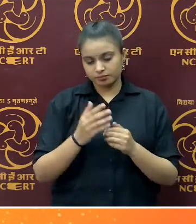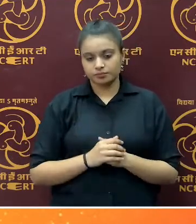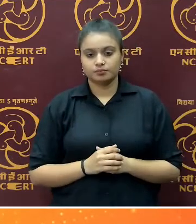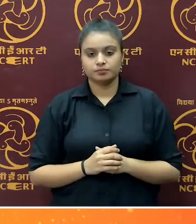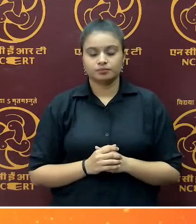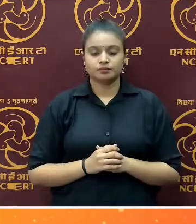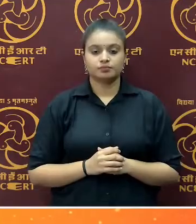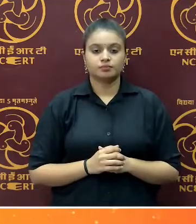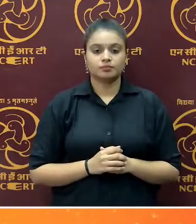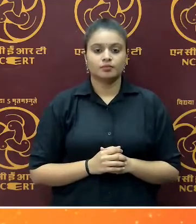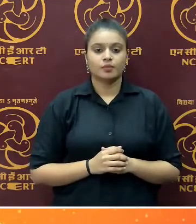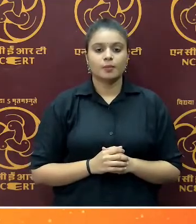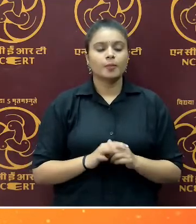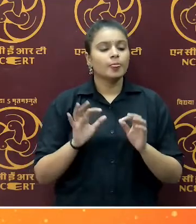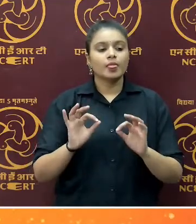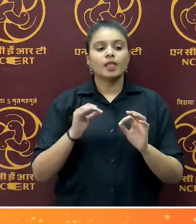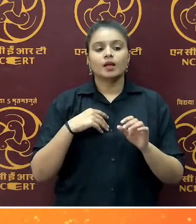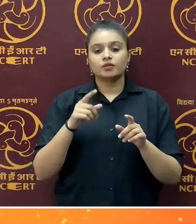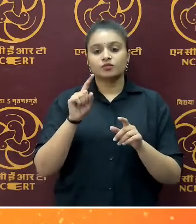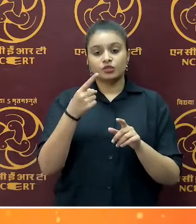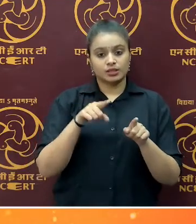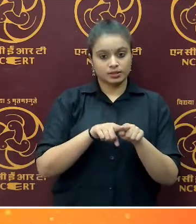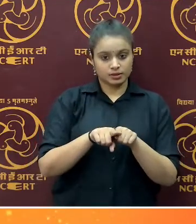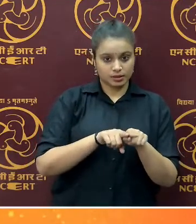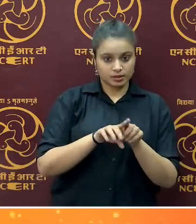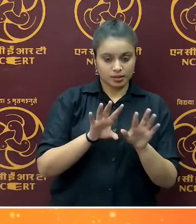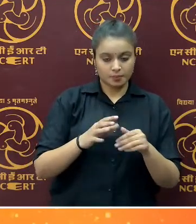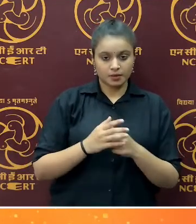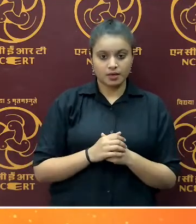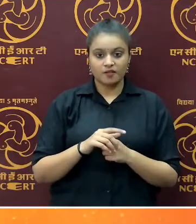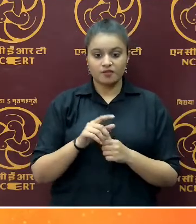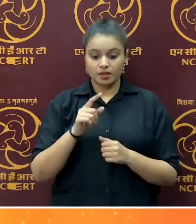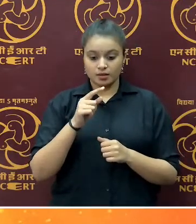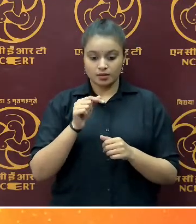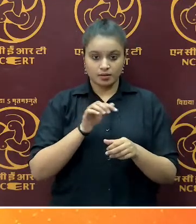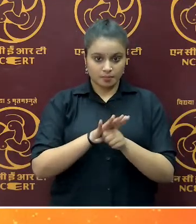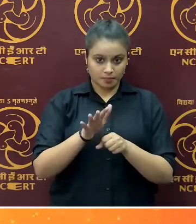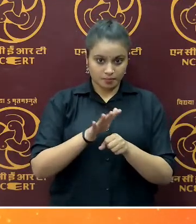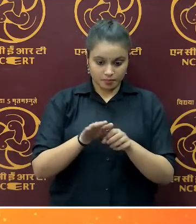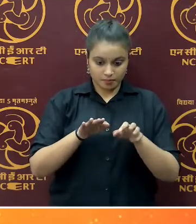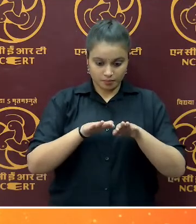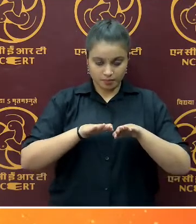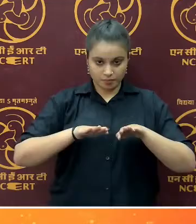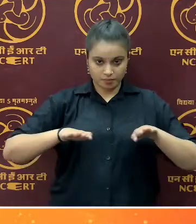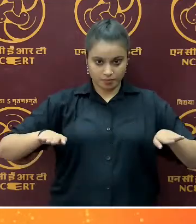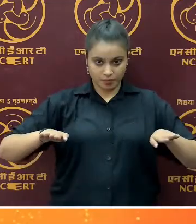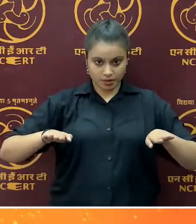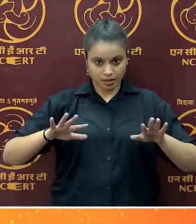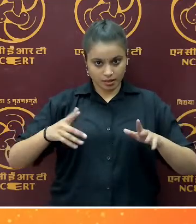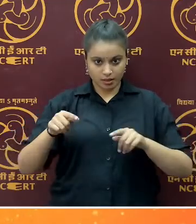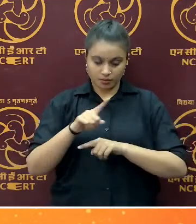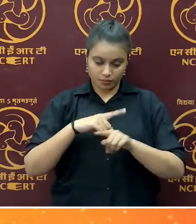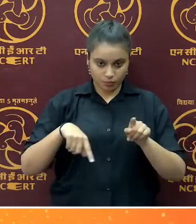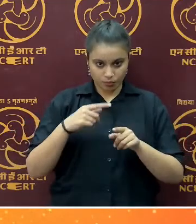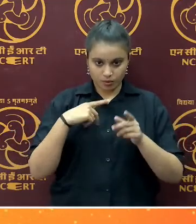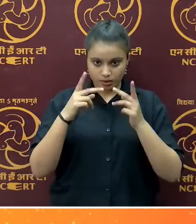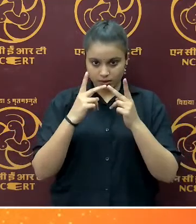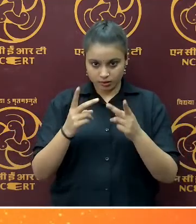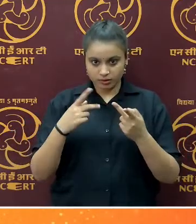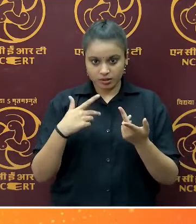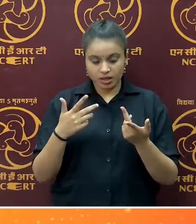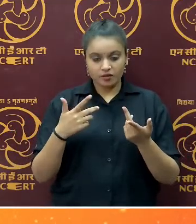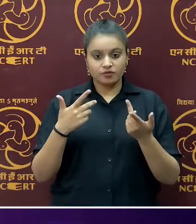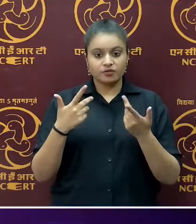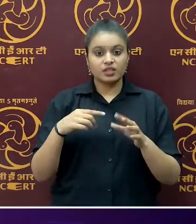over here. So the very first example, pushing a nail into a wooden plank. Now we all have seen the nail, Yeah. right? Nail